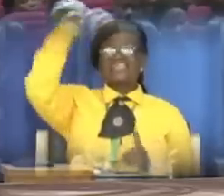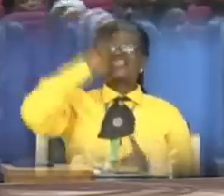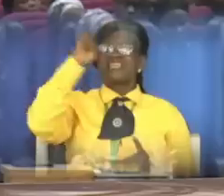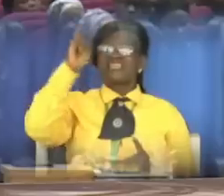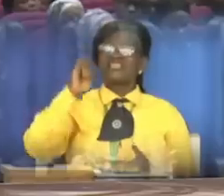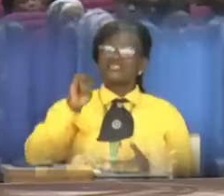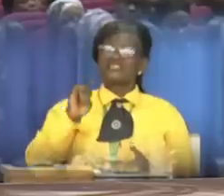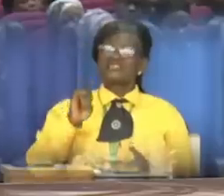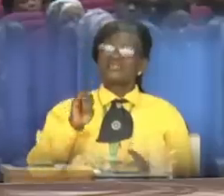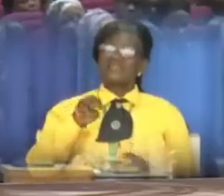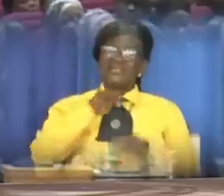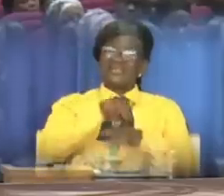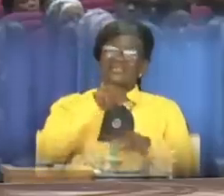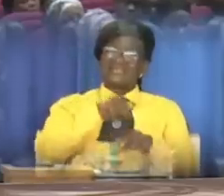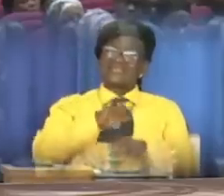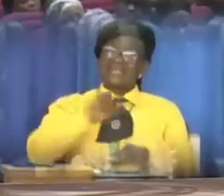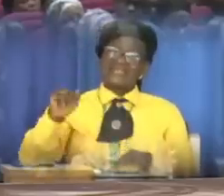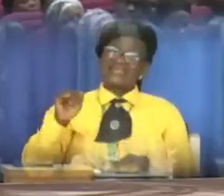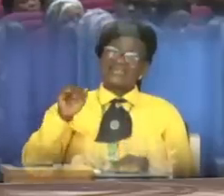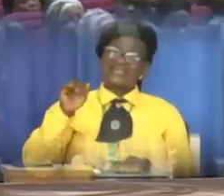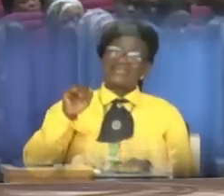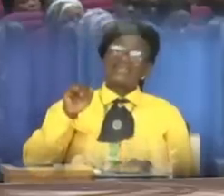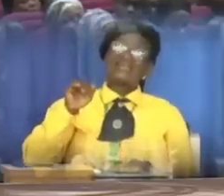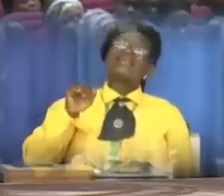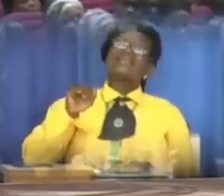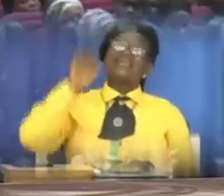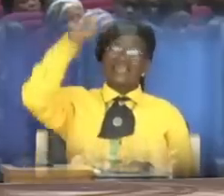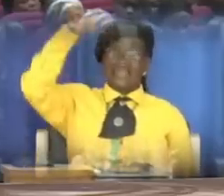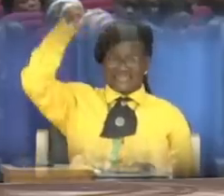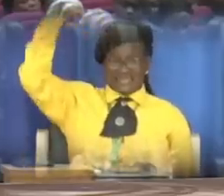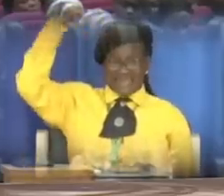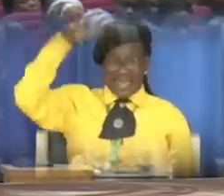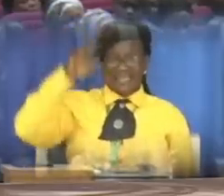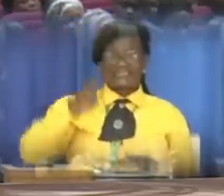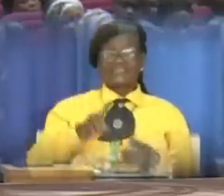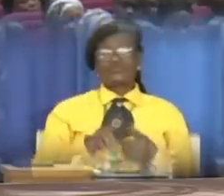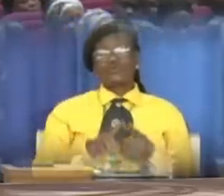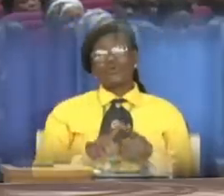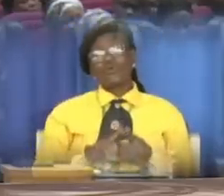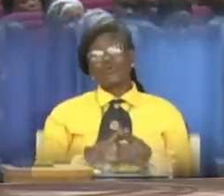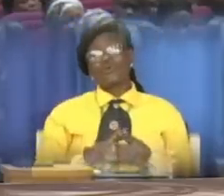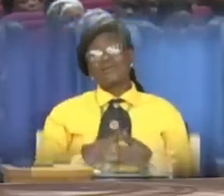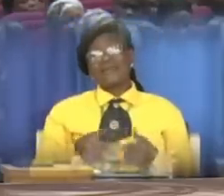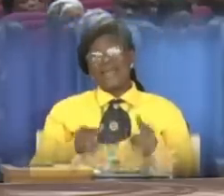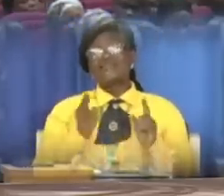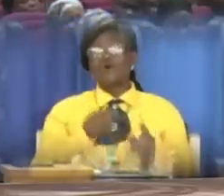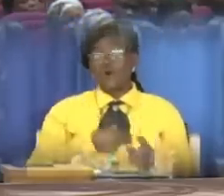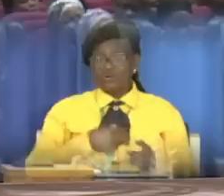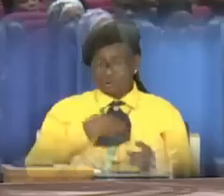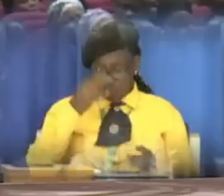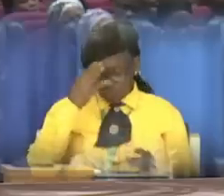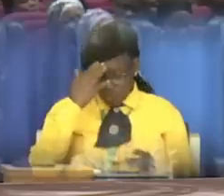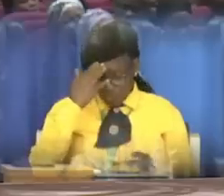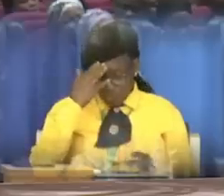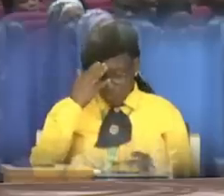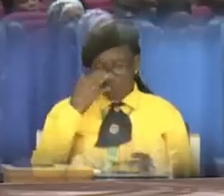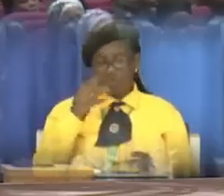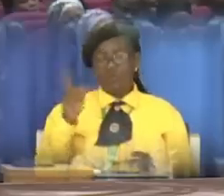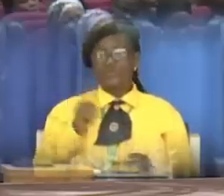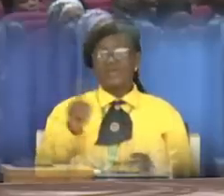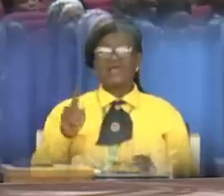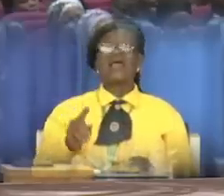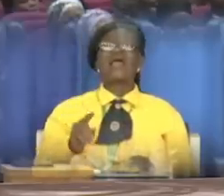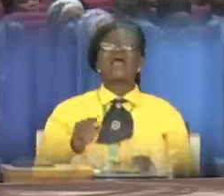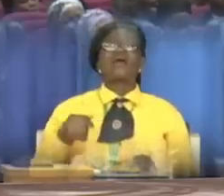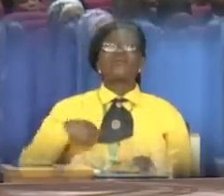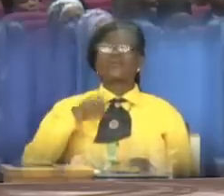I told you, true story. I've had it before, not making it up. I was at the University